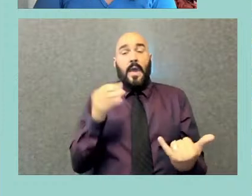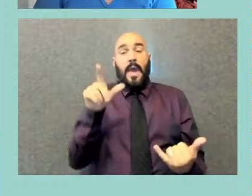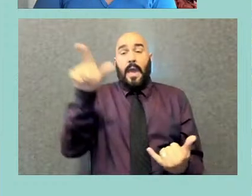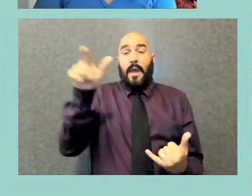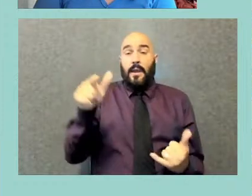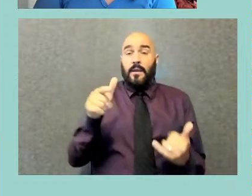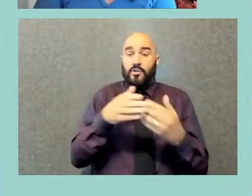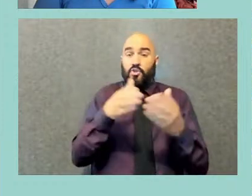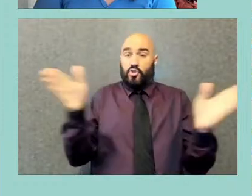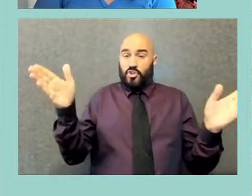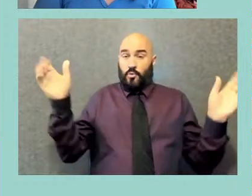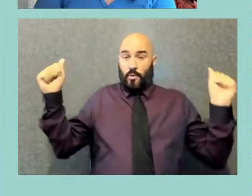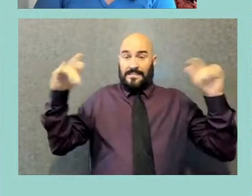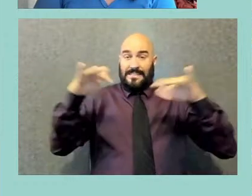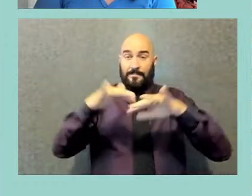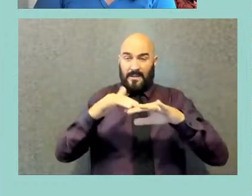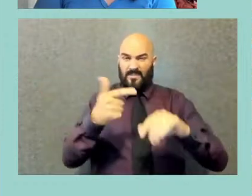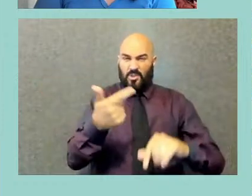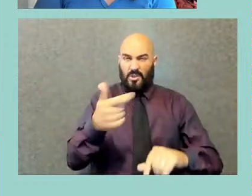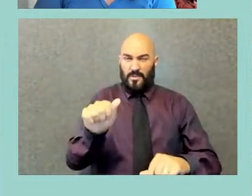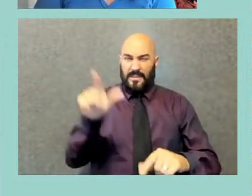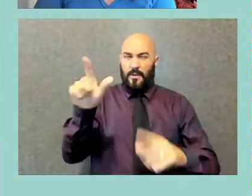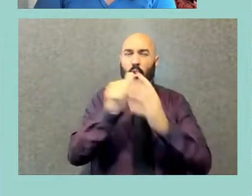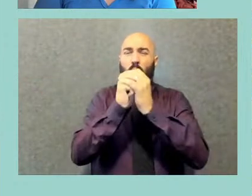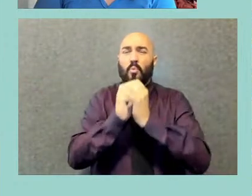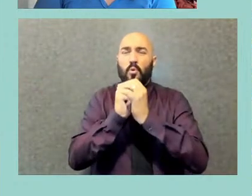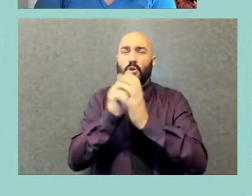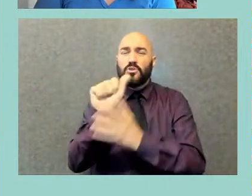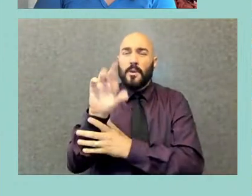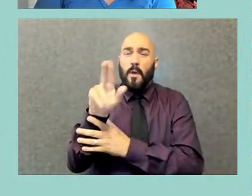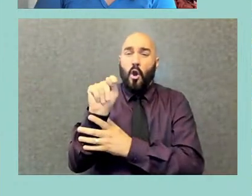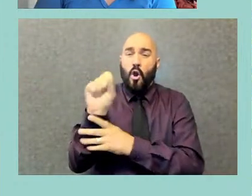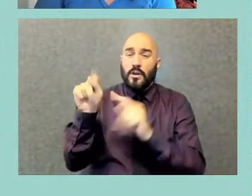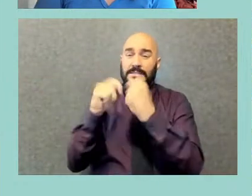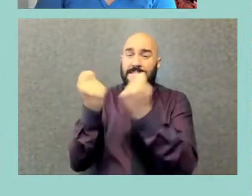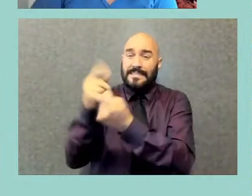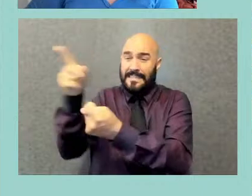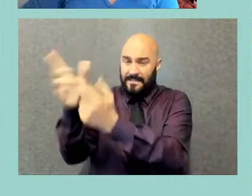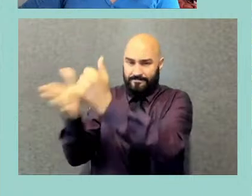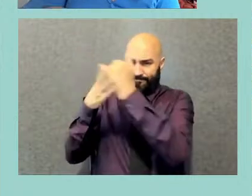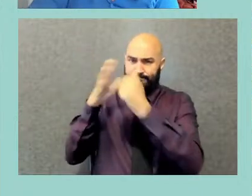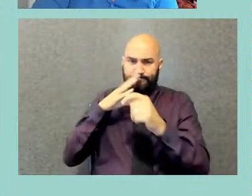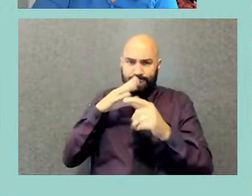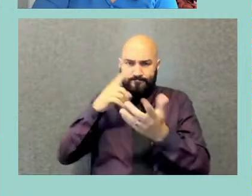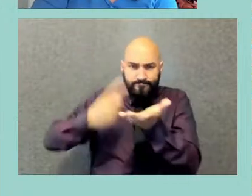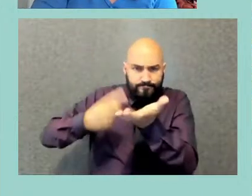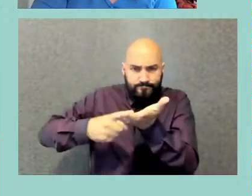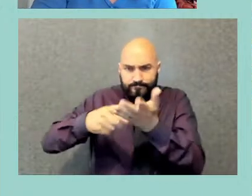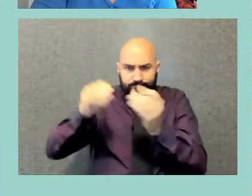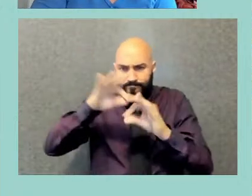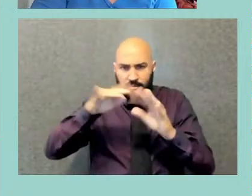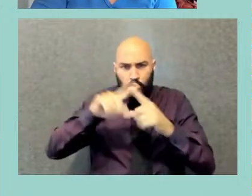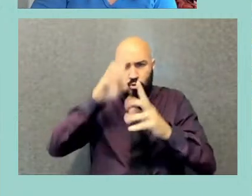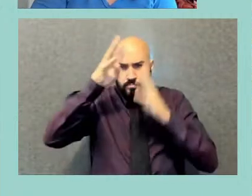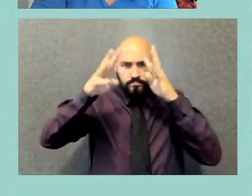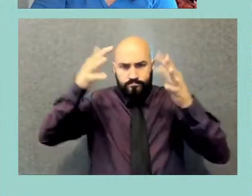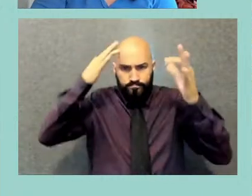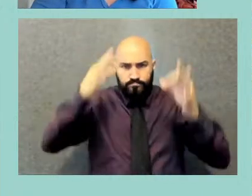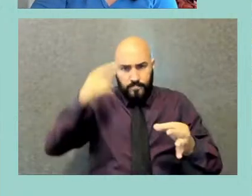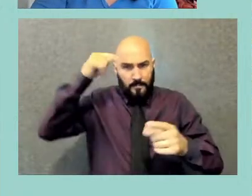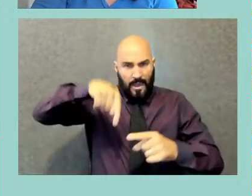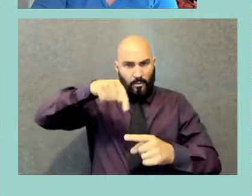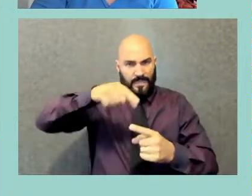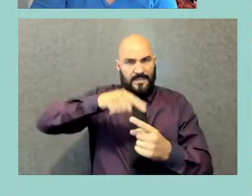their patience and care in helping us craft this service. Thank you to our wonderful